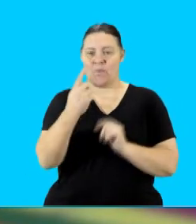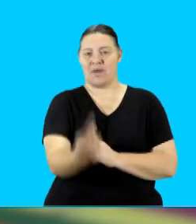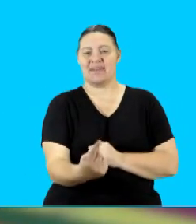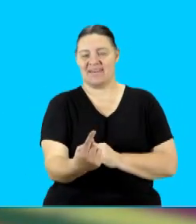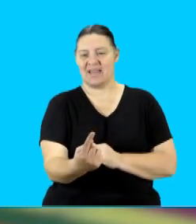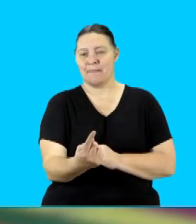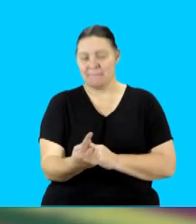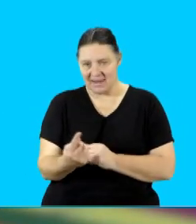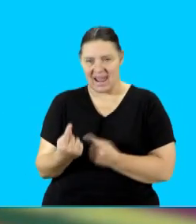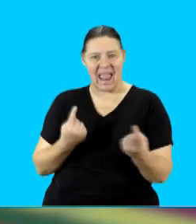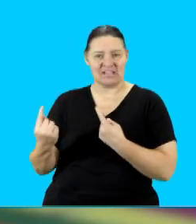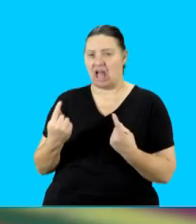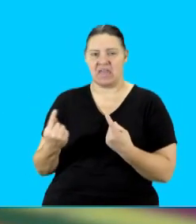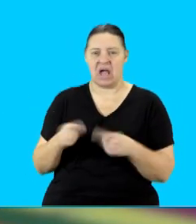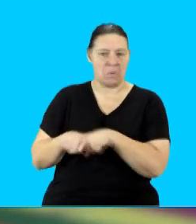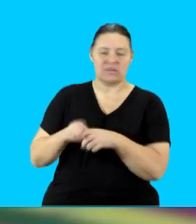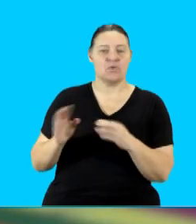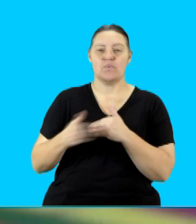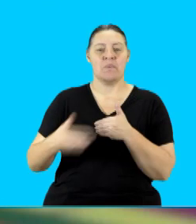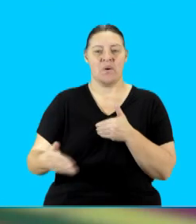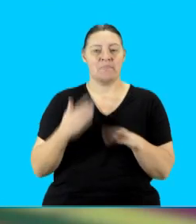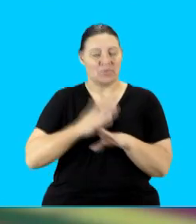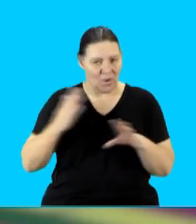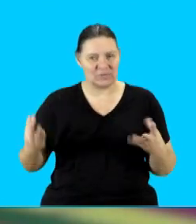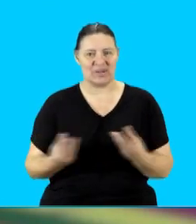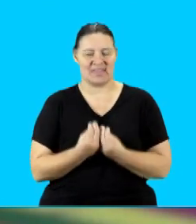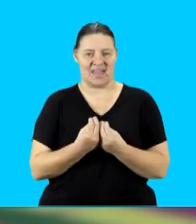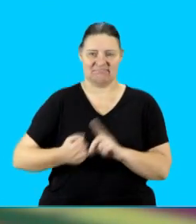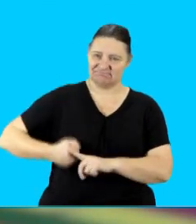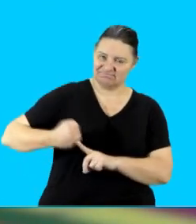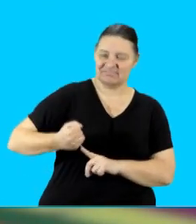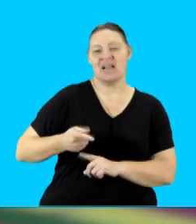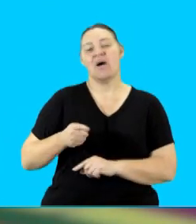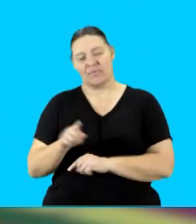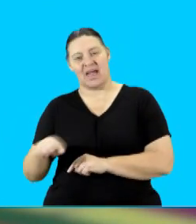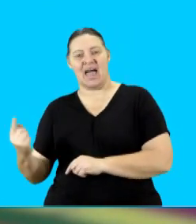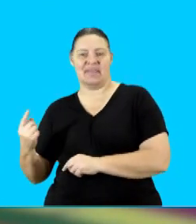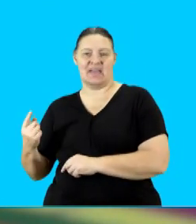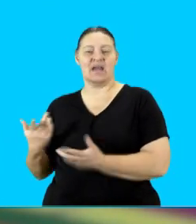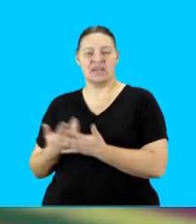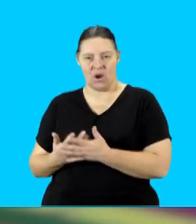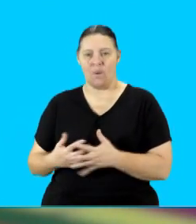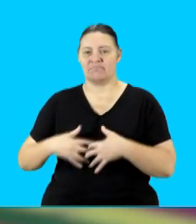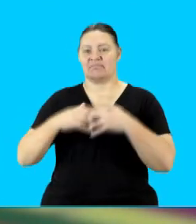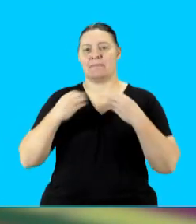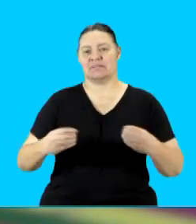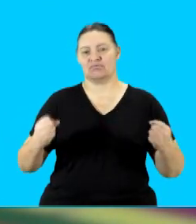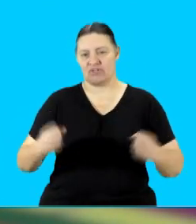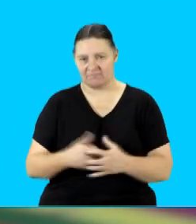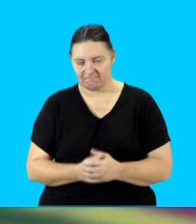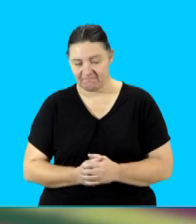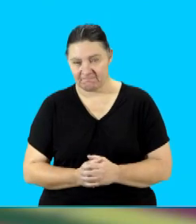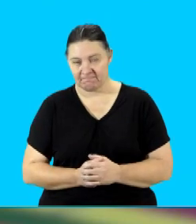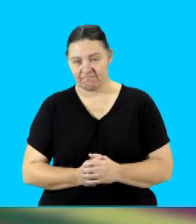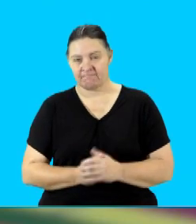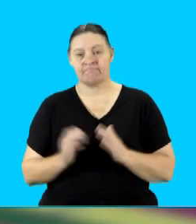competitive advantage because now they are no longer competing against each other, but they are working together with one another as they have become